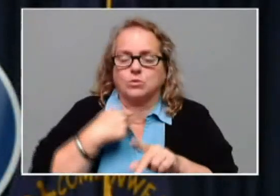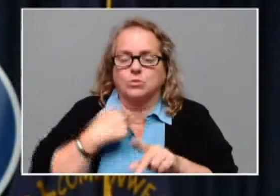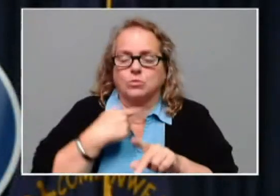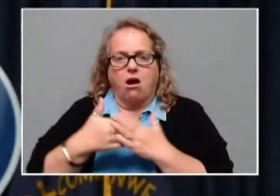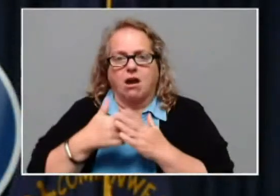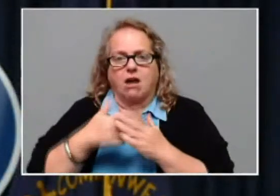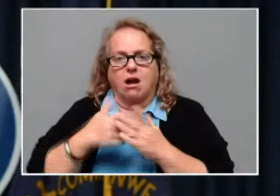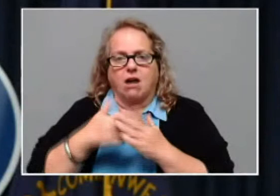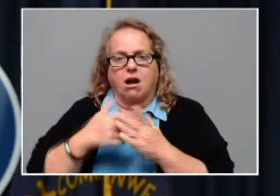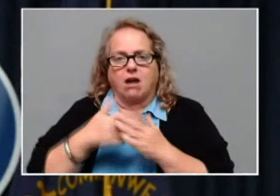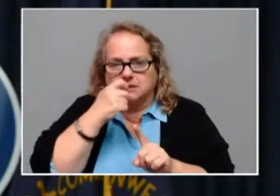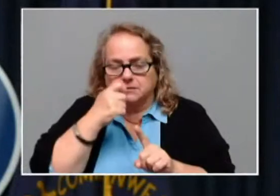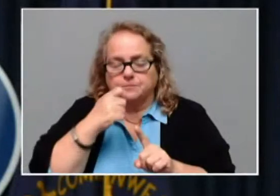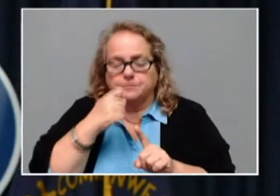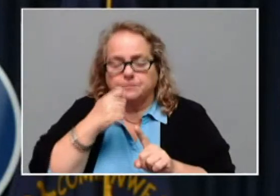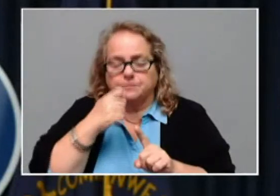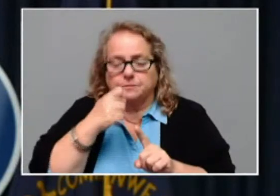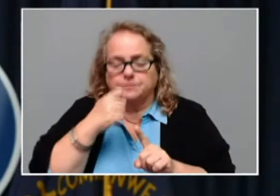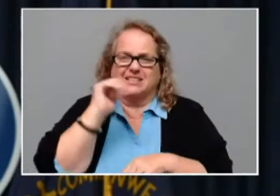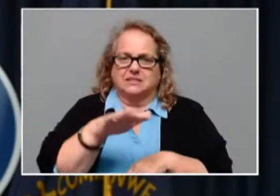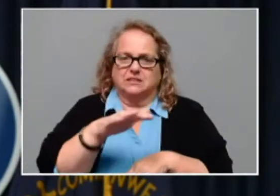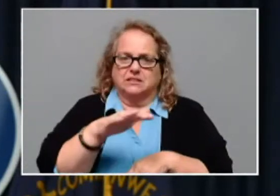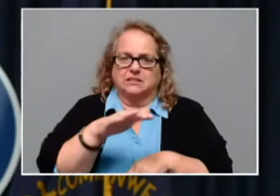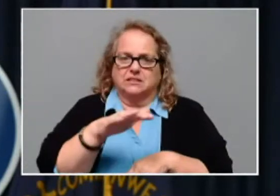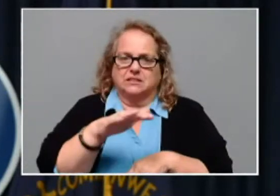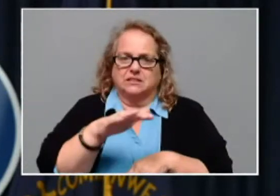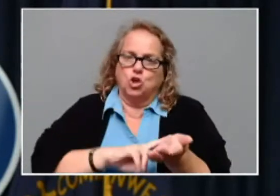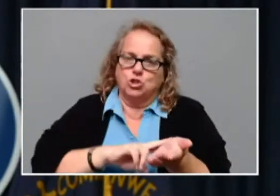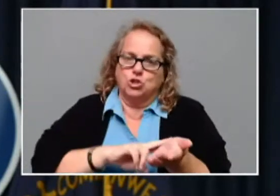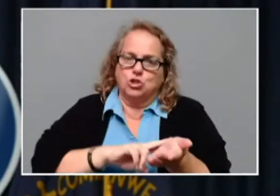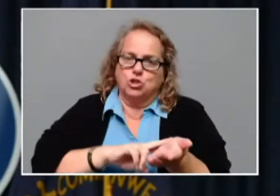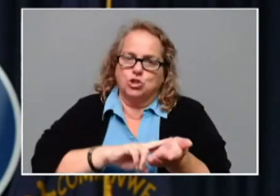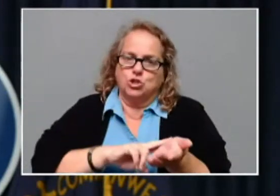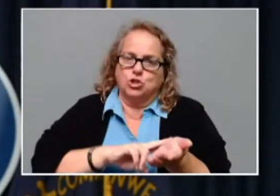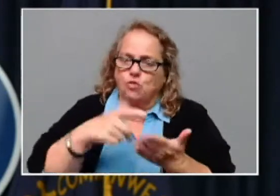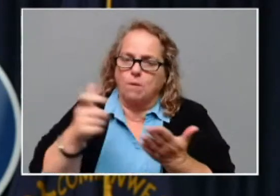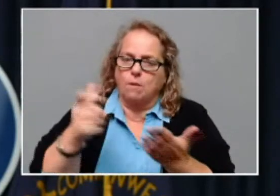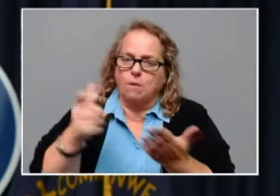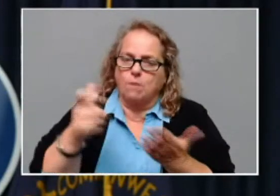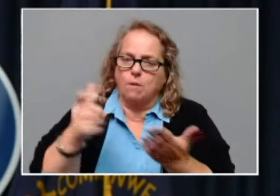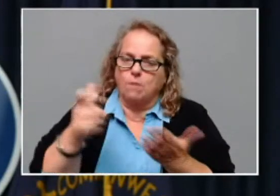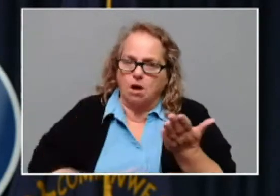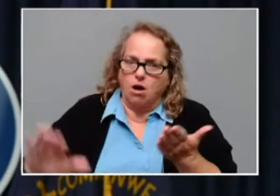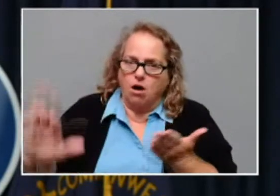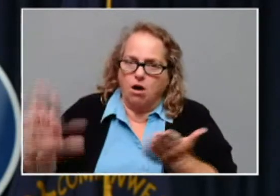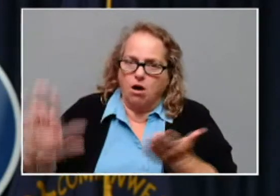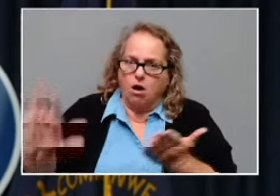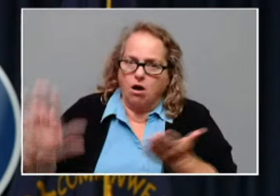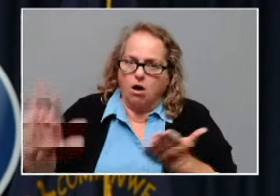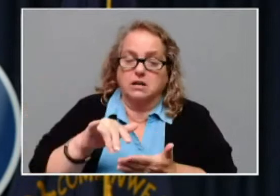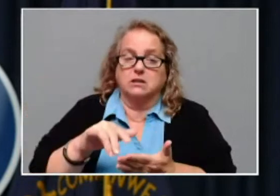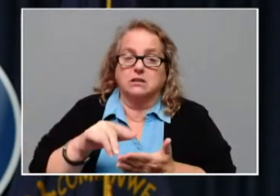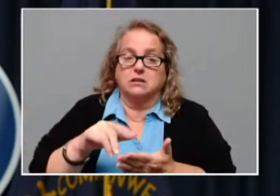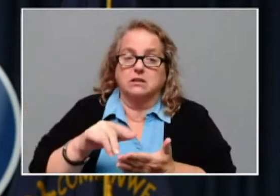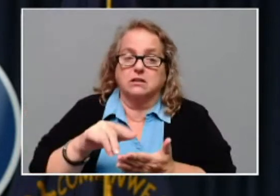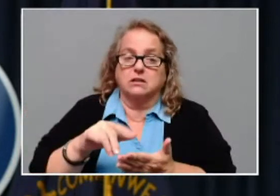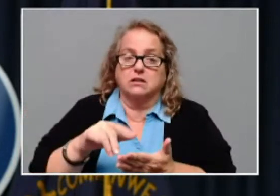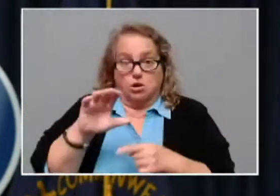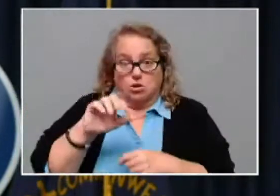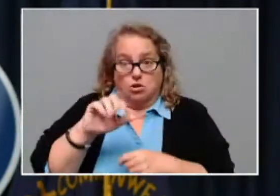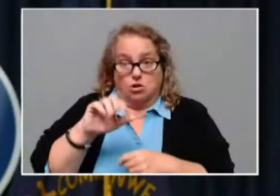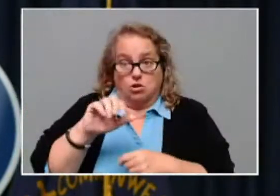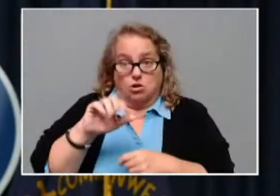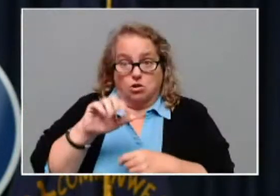from schools around the Commonwealth. During the course of COVID, we've provided over a billion